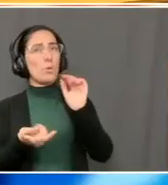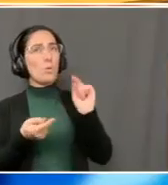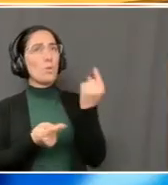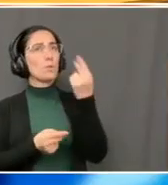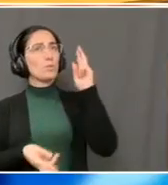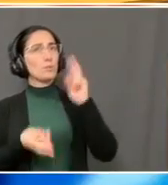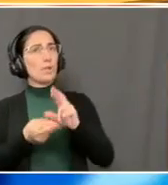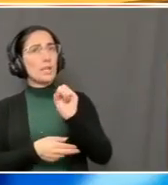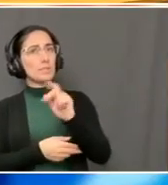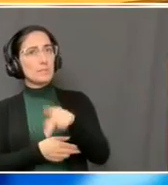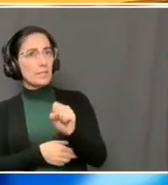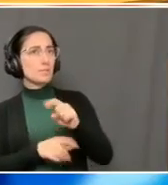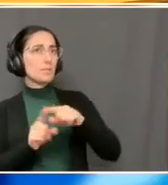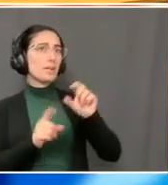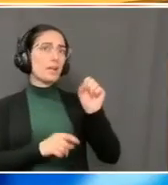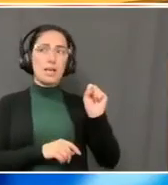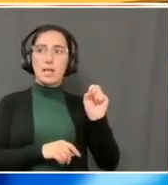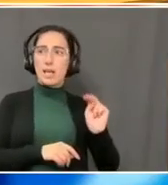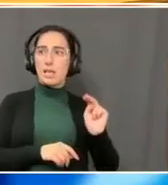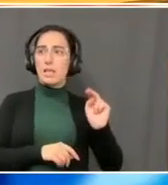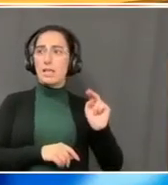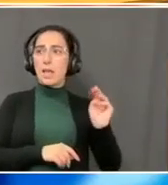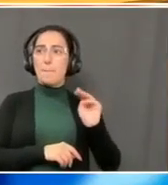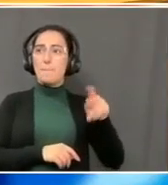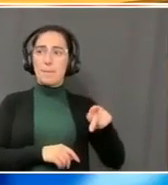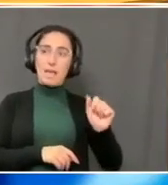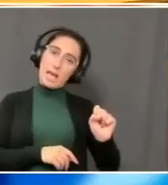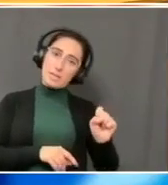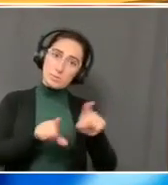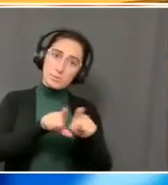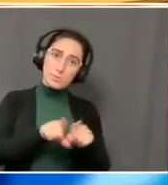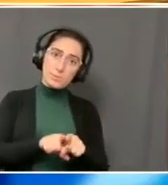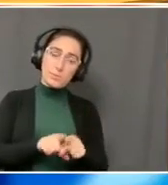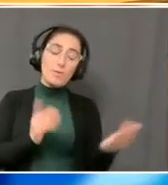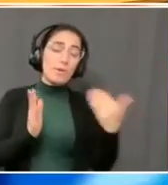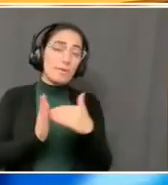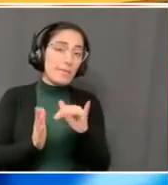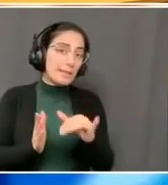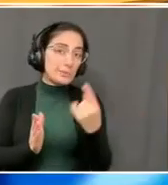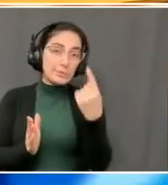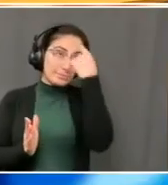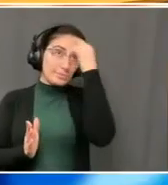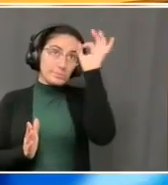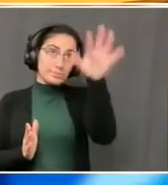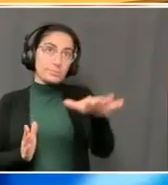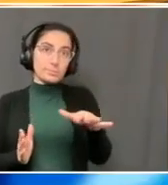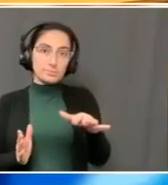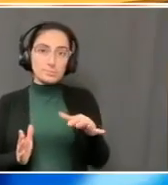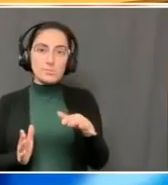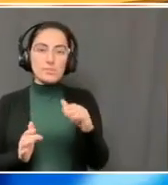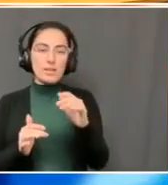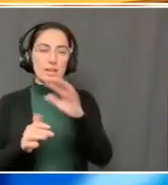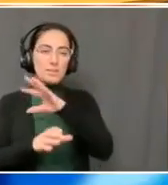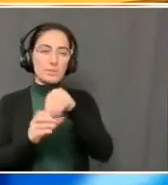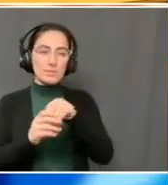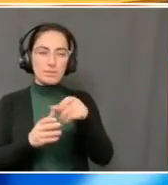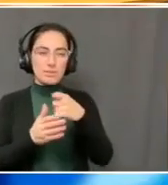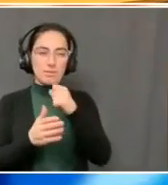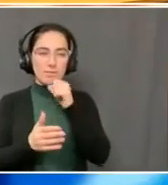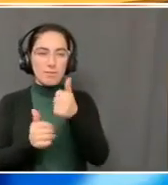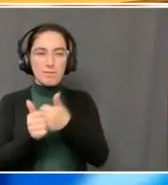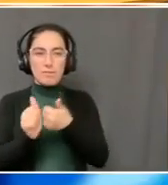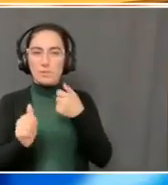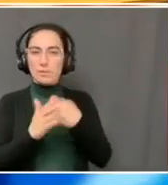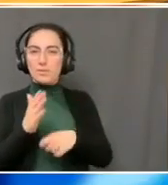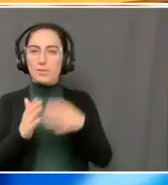MPAs, because, so I think, again, that's just, I took issue a little bit with the unavoidable, because I think there are ways that